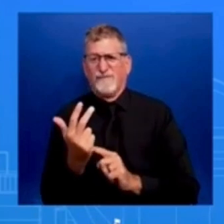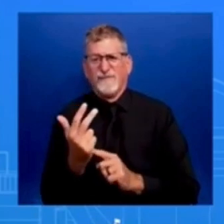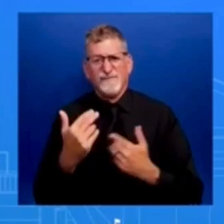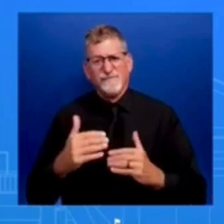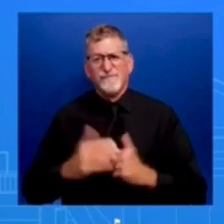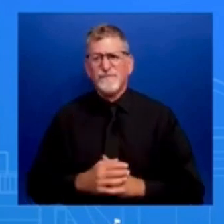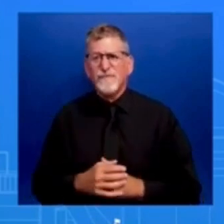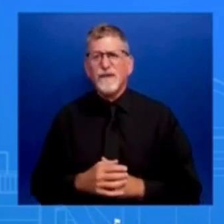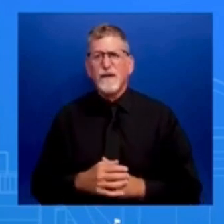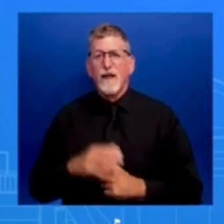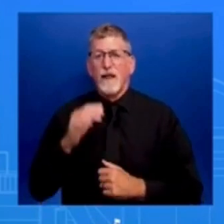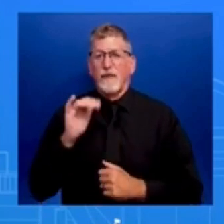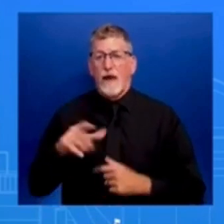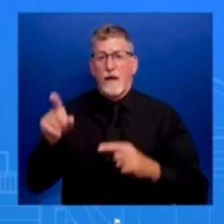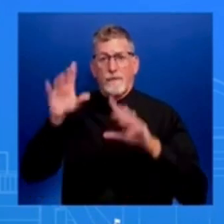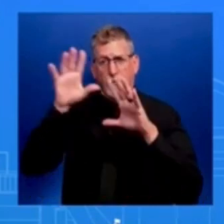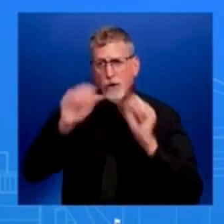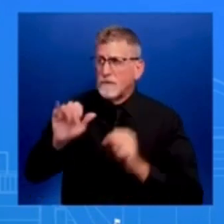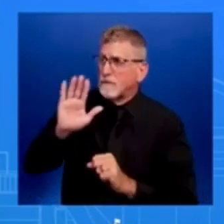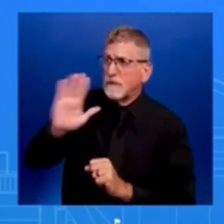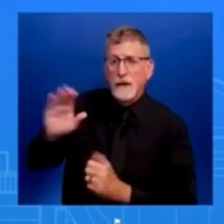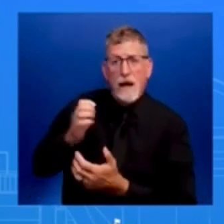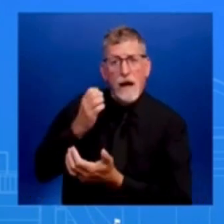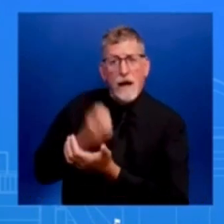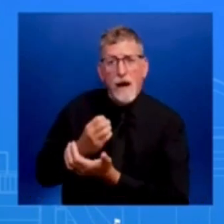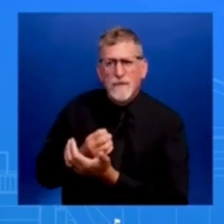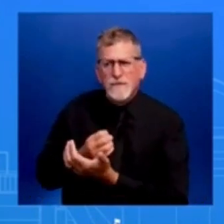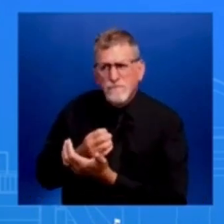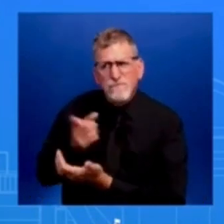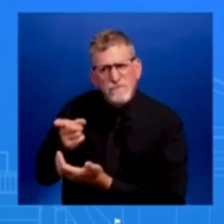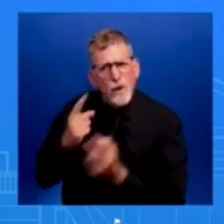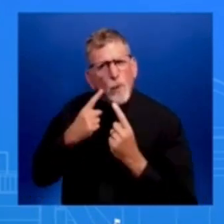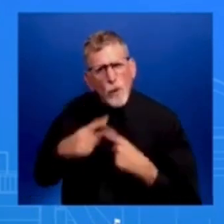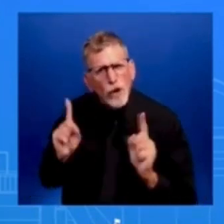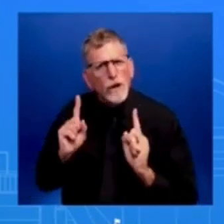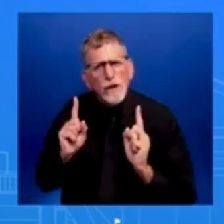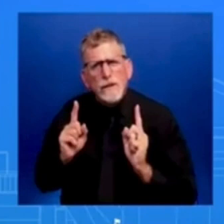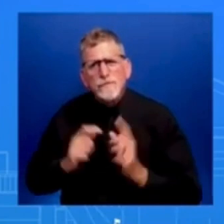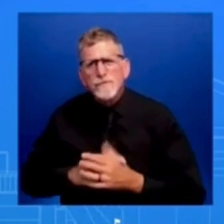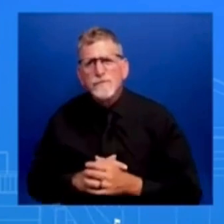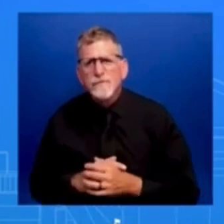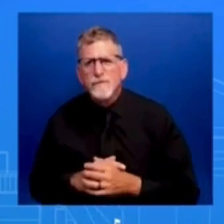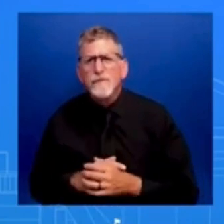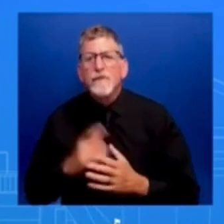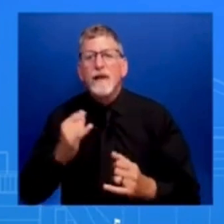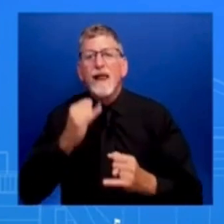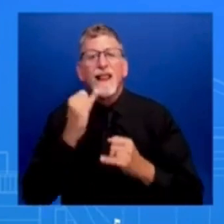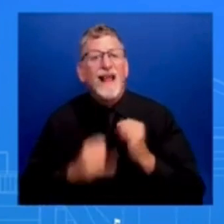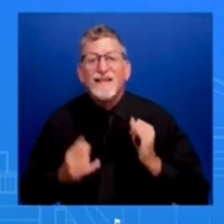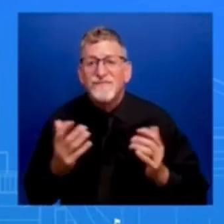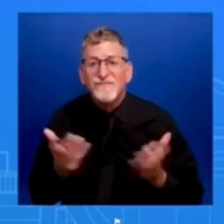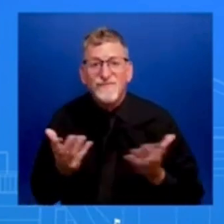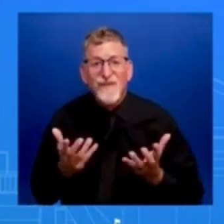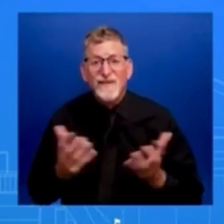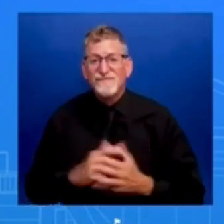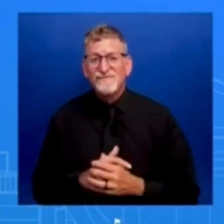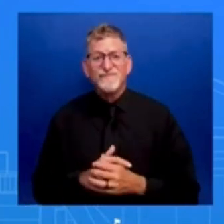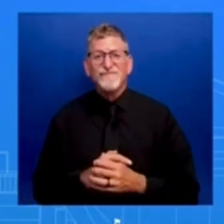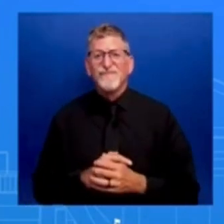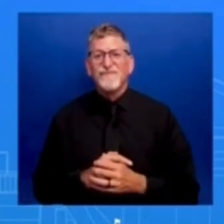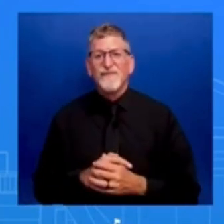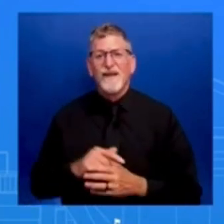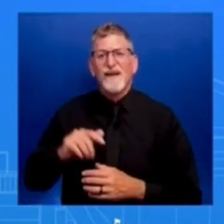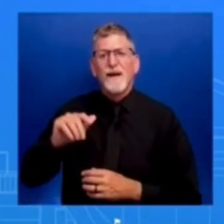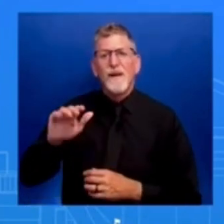working. And finally, we have some goodbyes today. First, I want to give a shout out